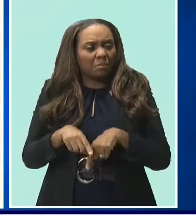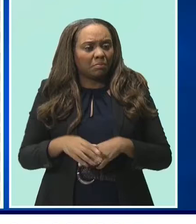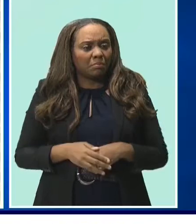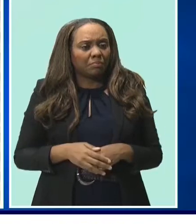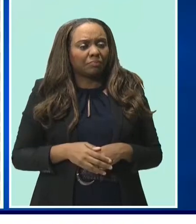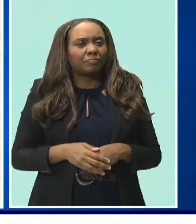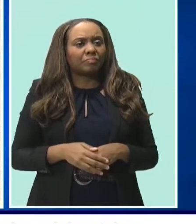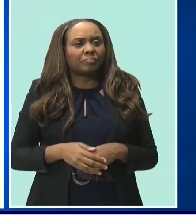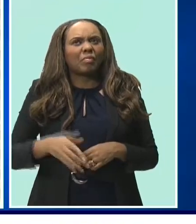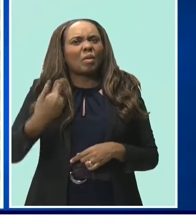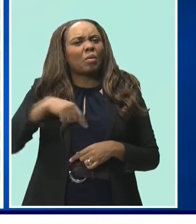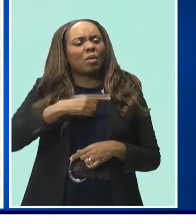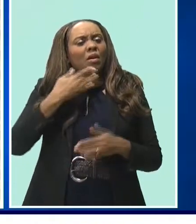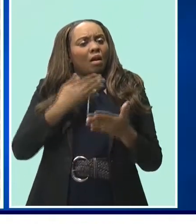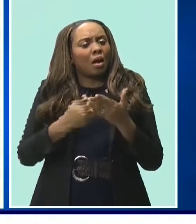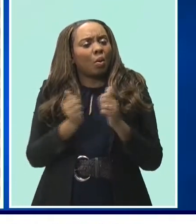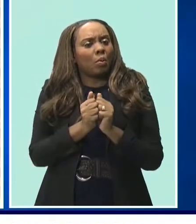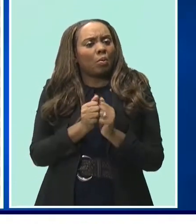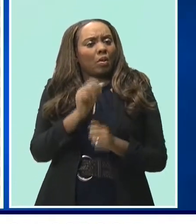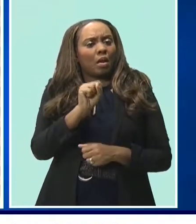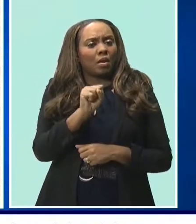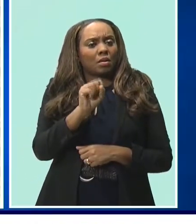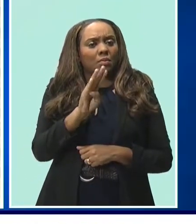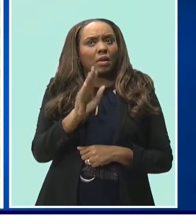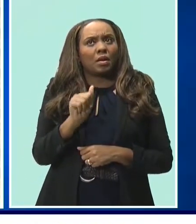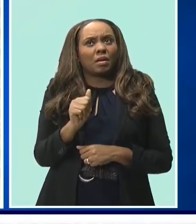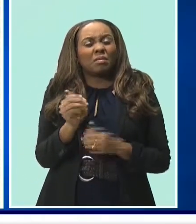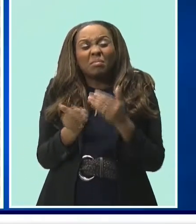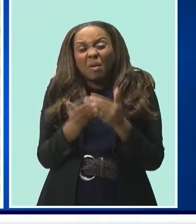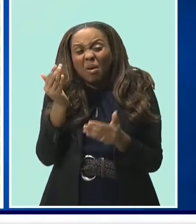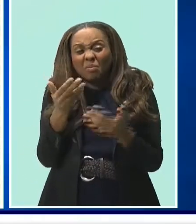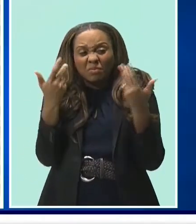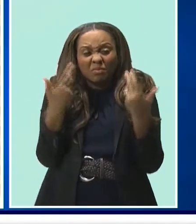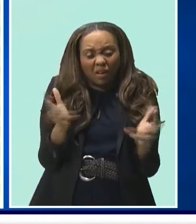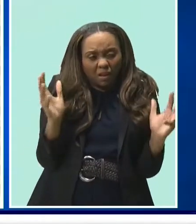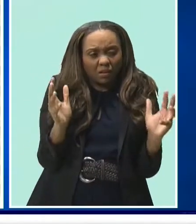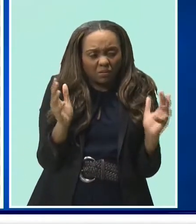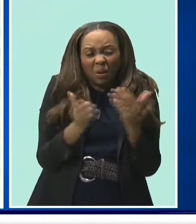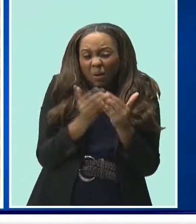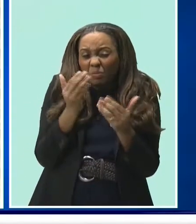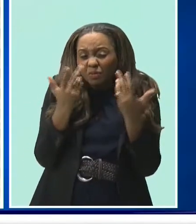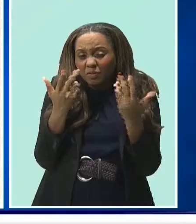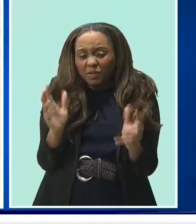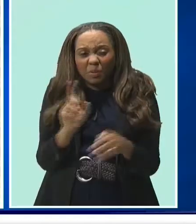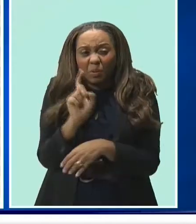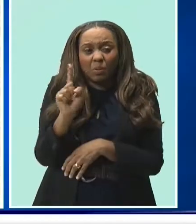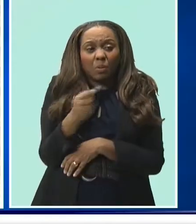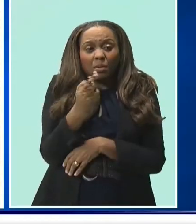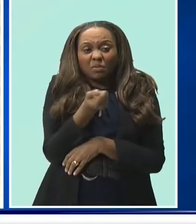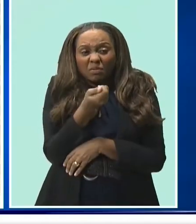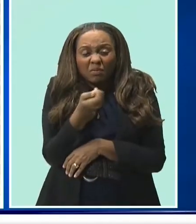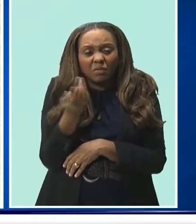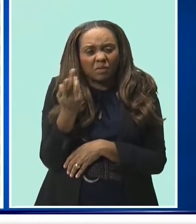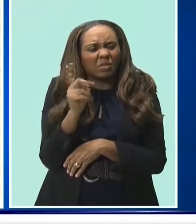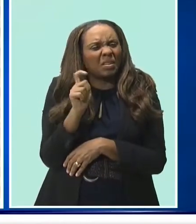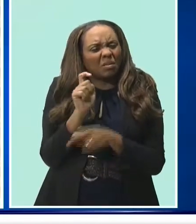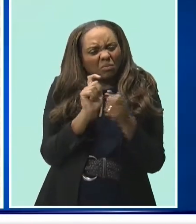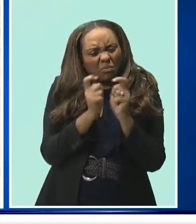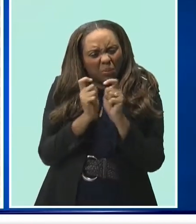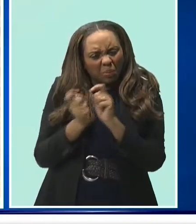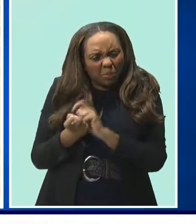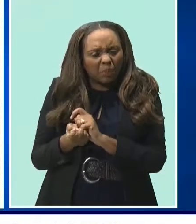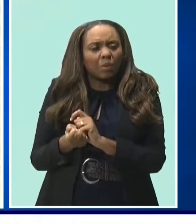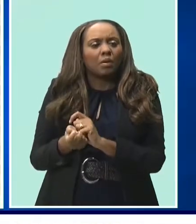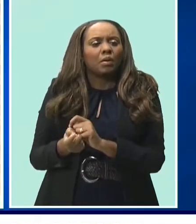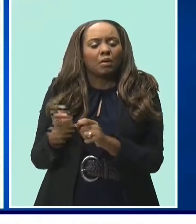good place with respect to our SBAs. We are almost completed. We only have a couple of areas where we need to get